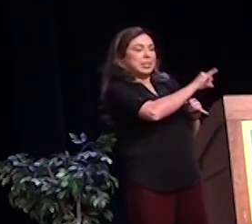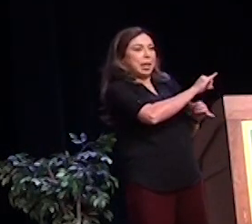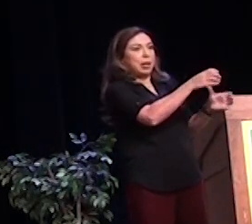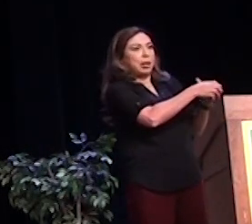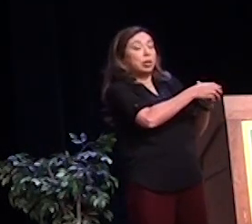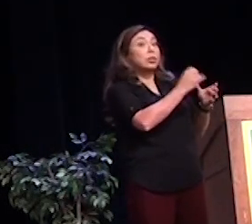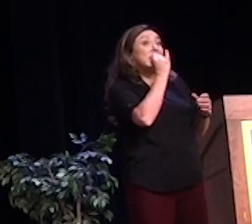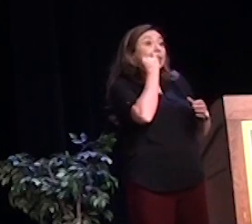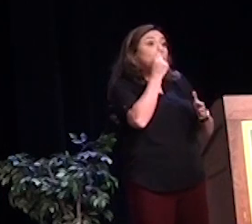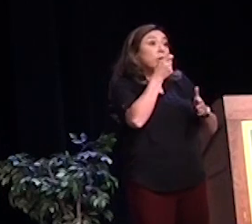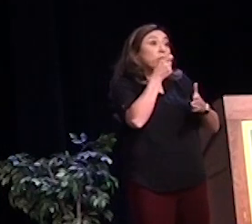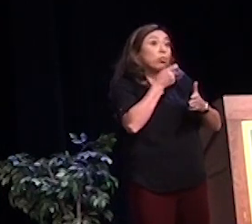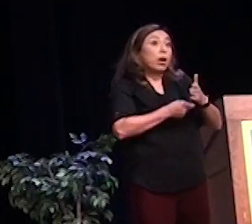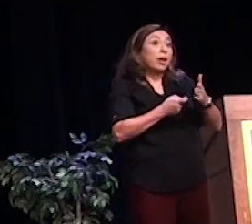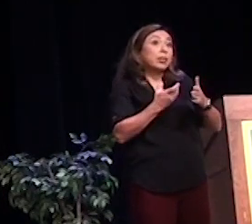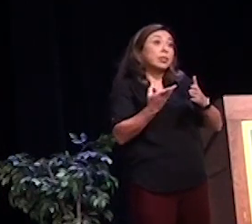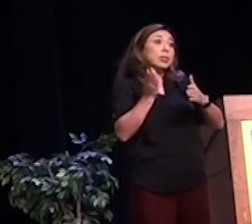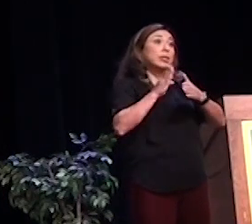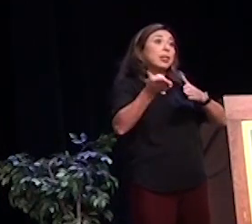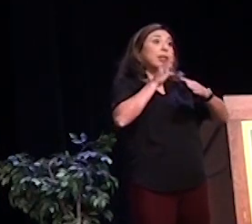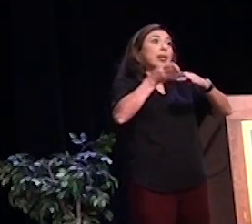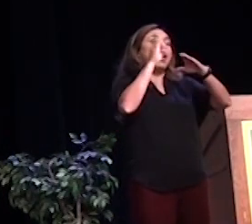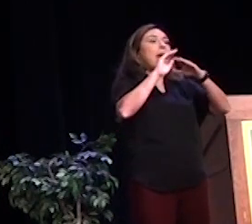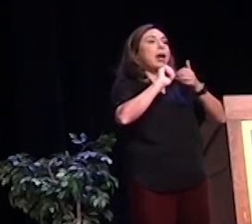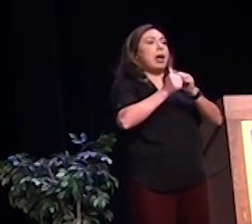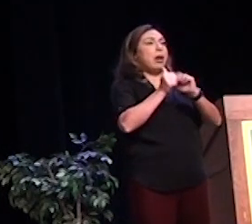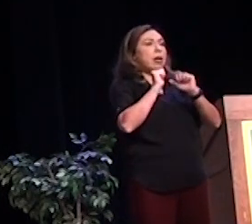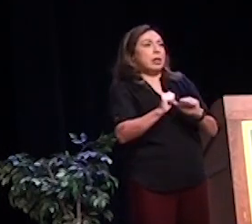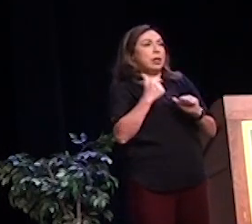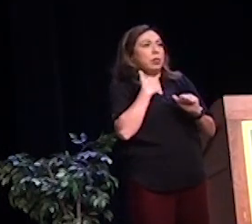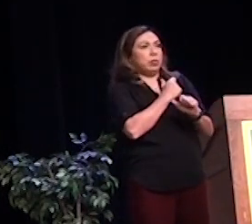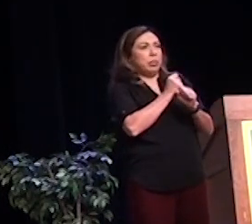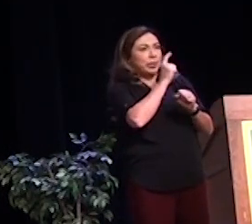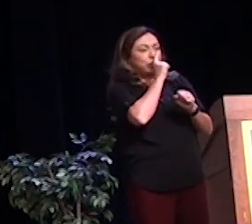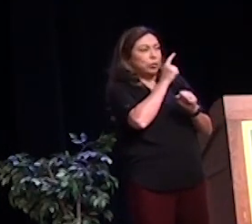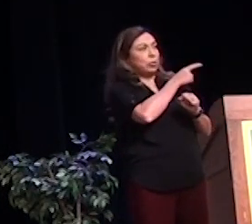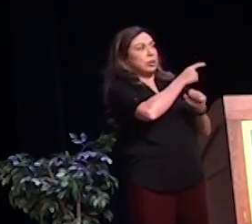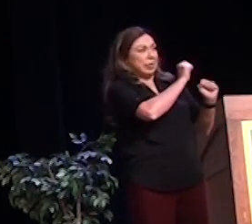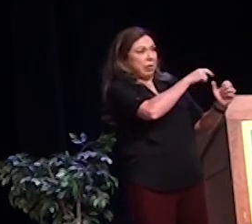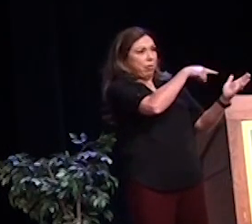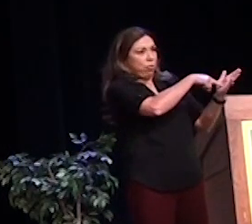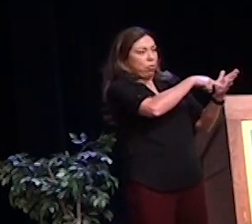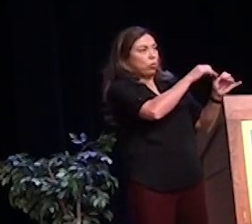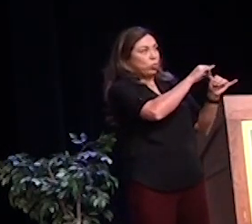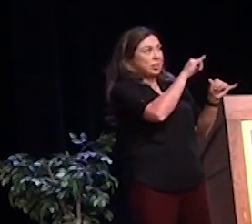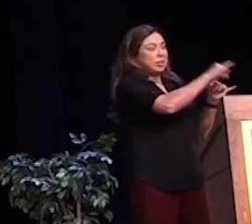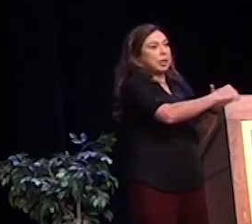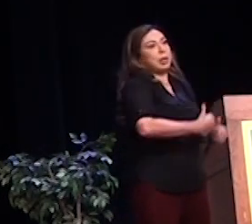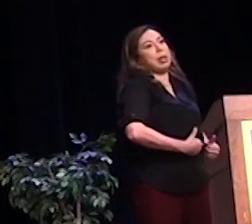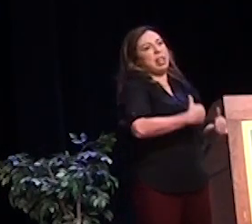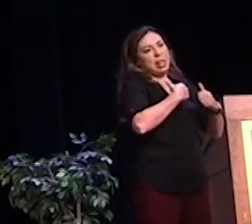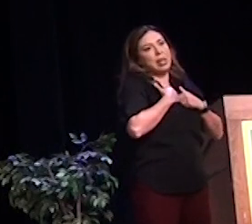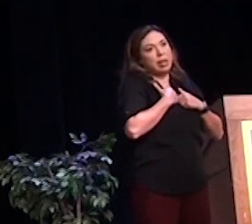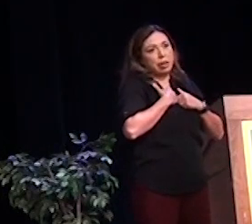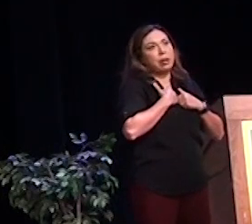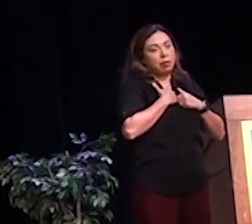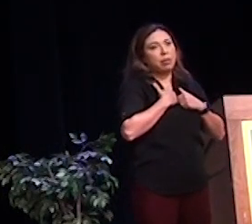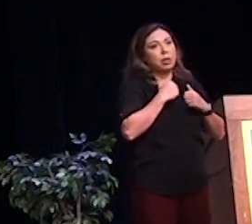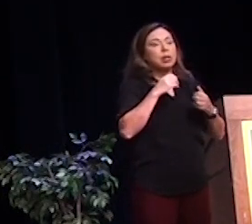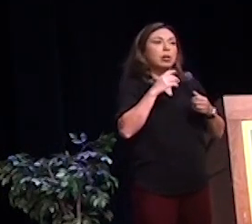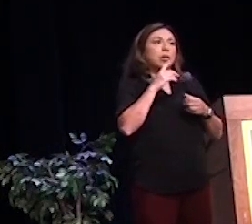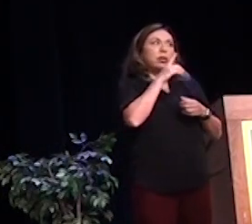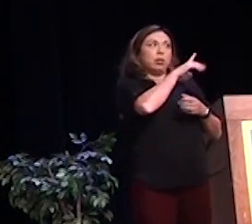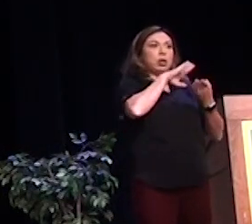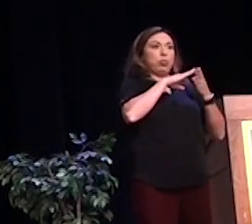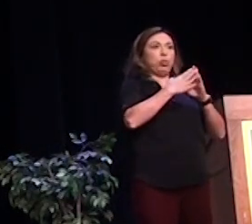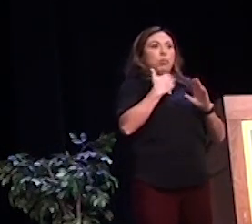if the prices keep going up, how do we maintain that affordability for community to stay there and afford the displaced community members for the West